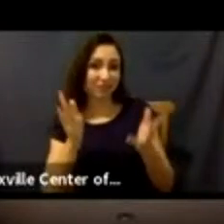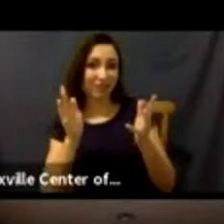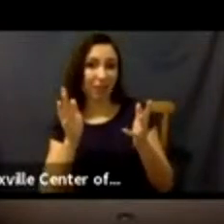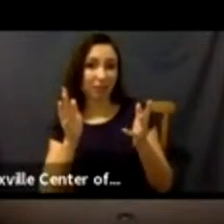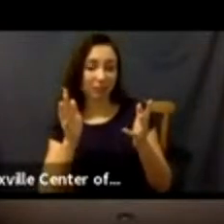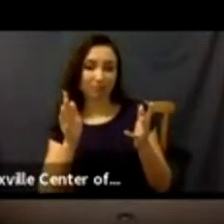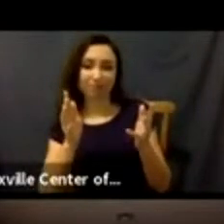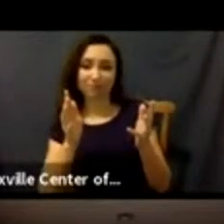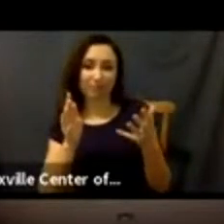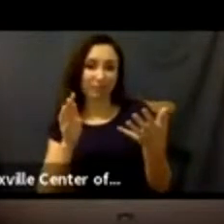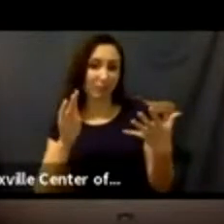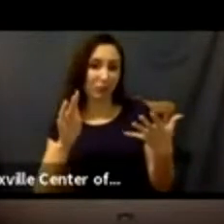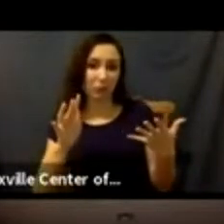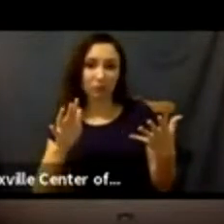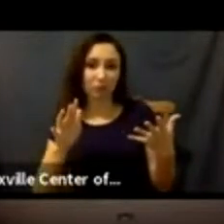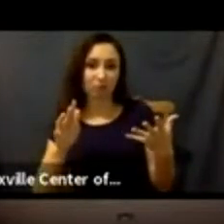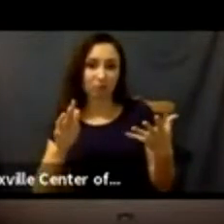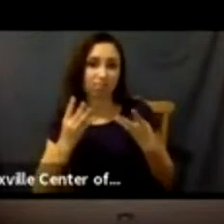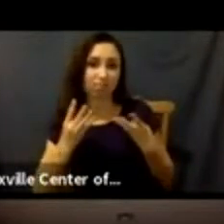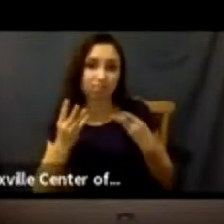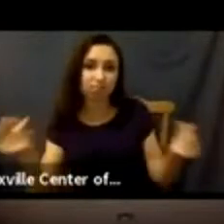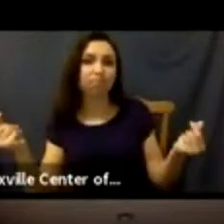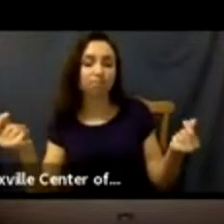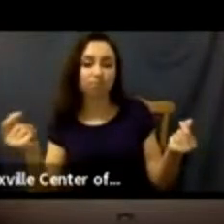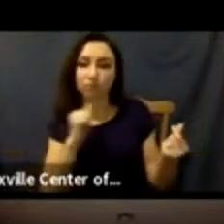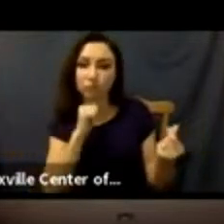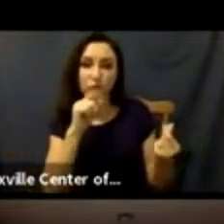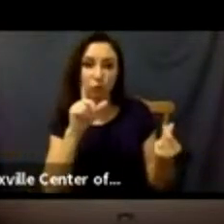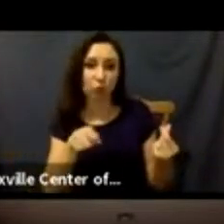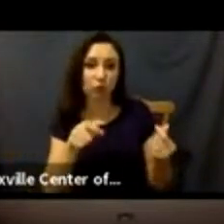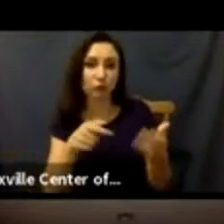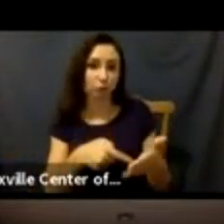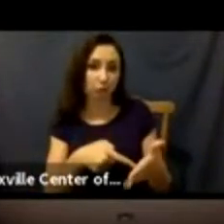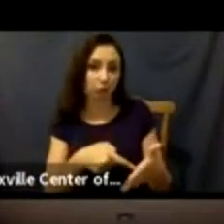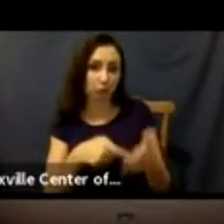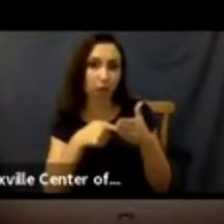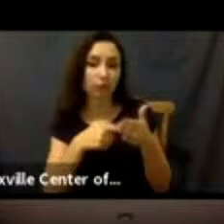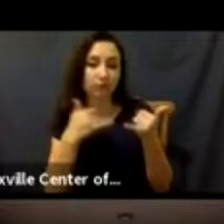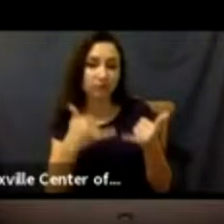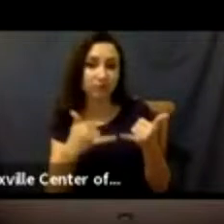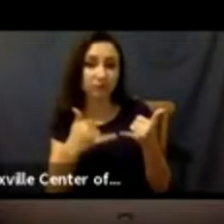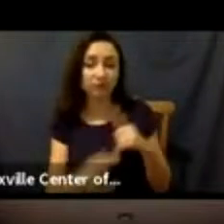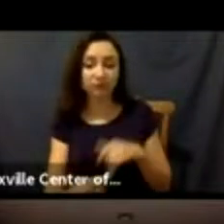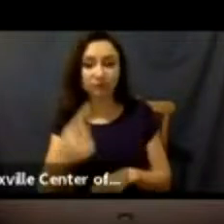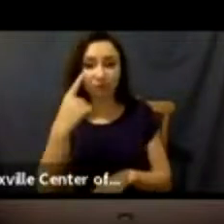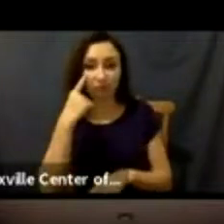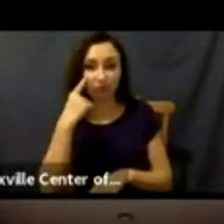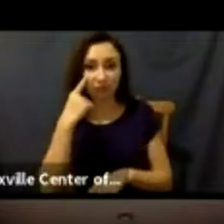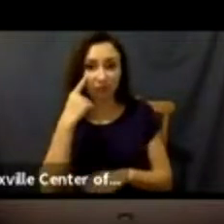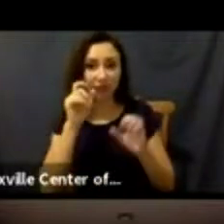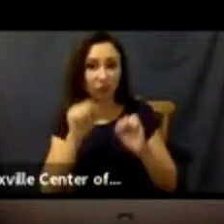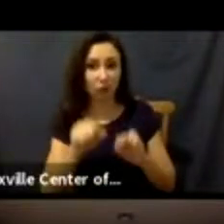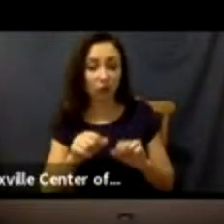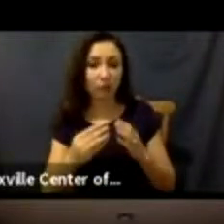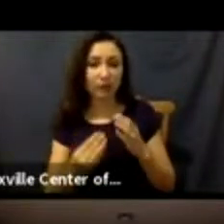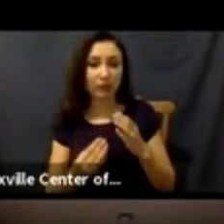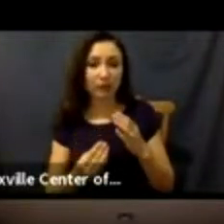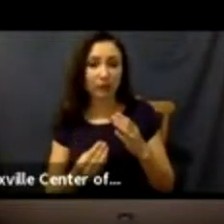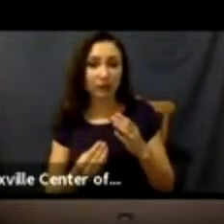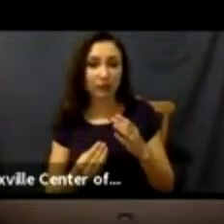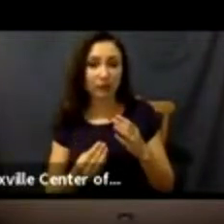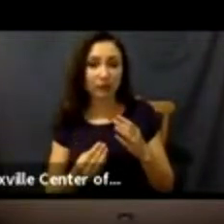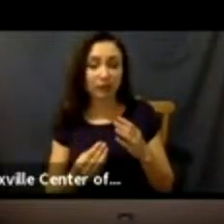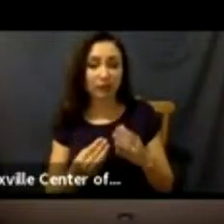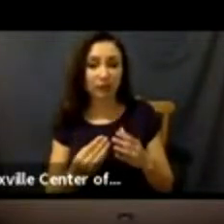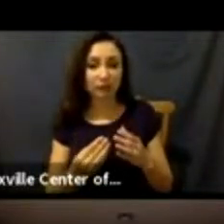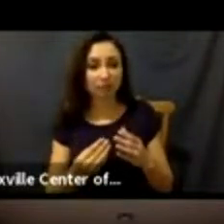be off as a regulation, to die as a regulation, I think this could be a springboard for discussion that even